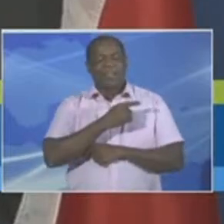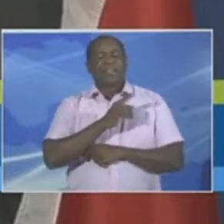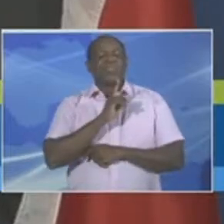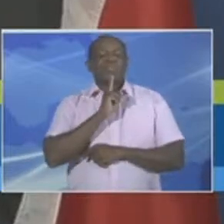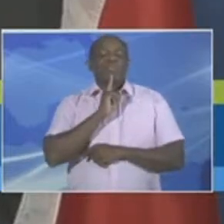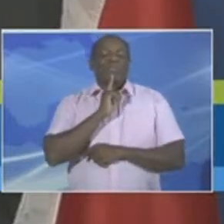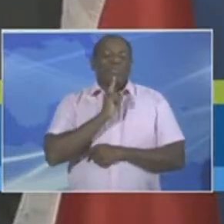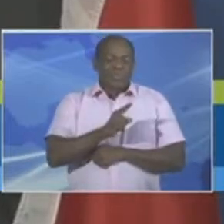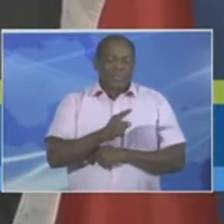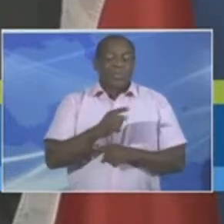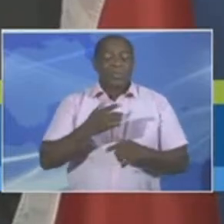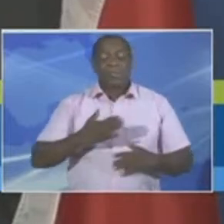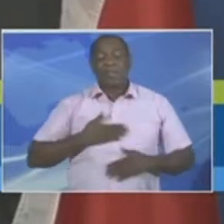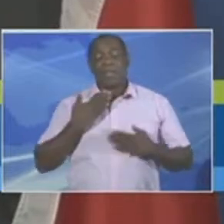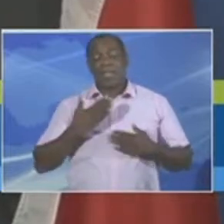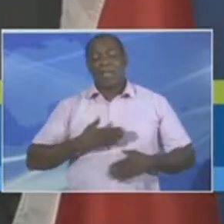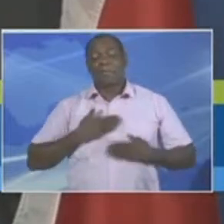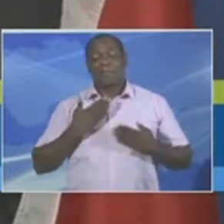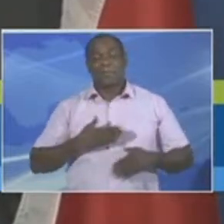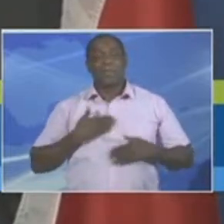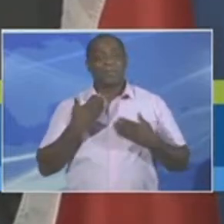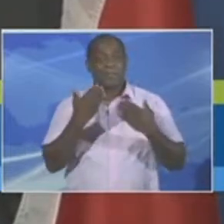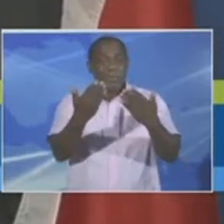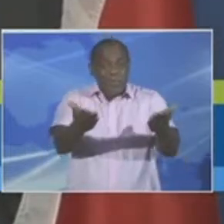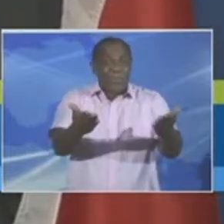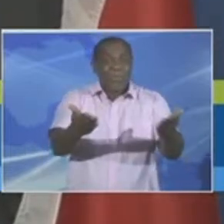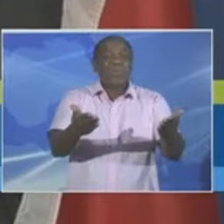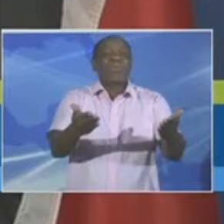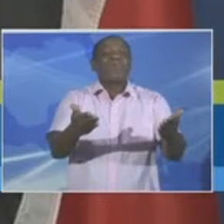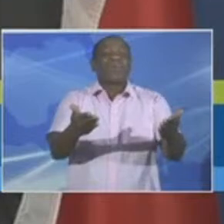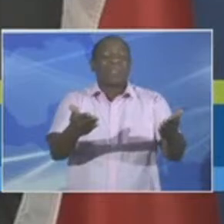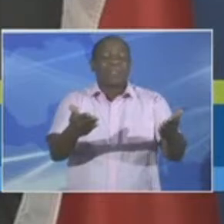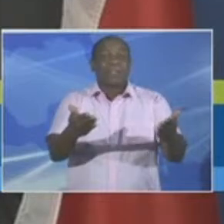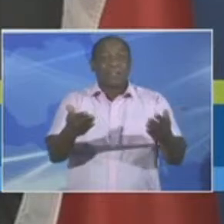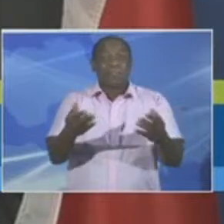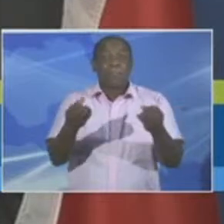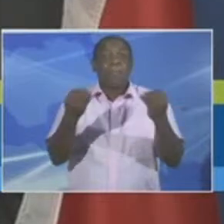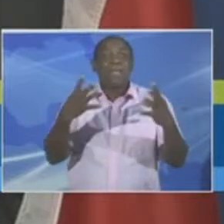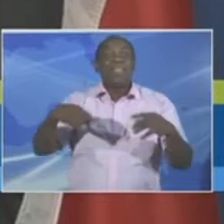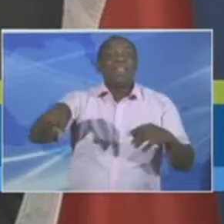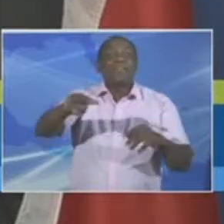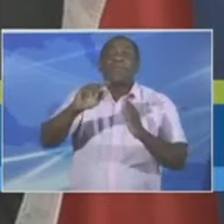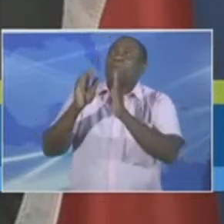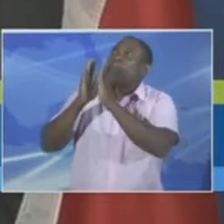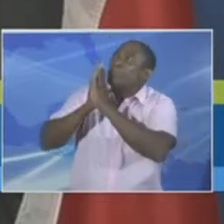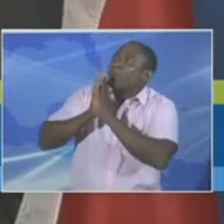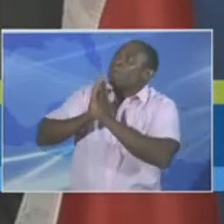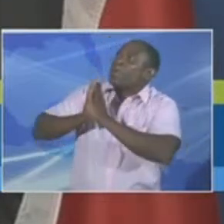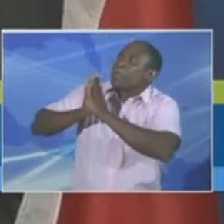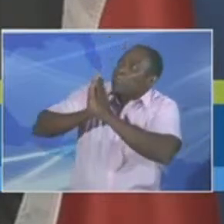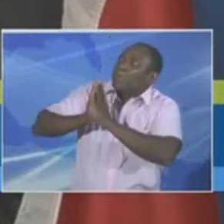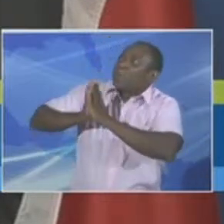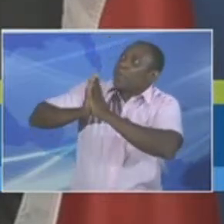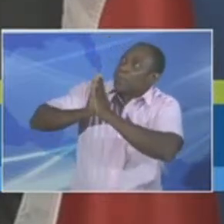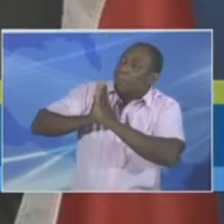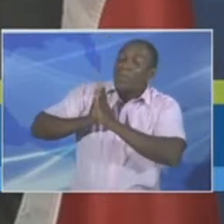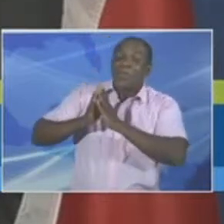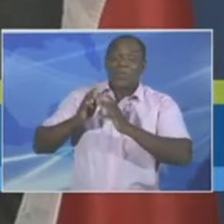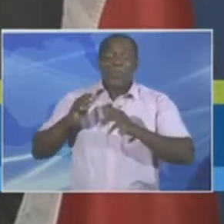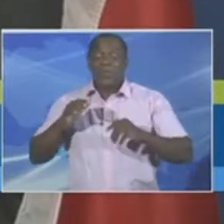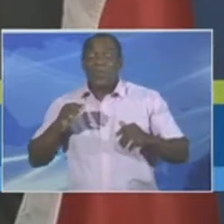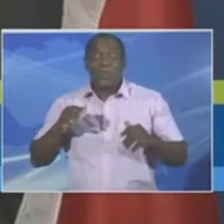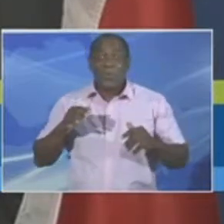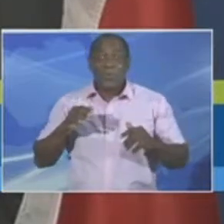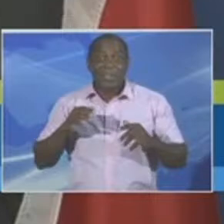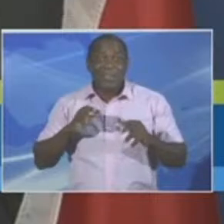which I count myself, that the report today is as it is, that we've had 2